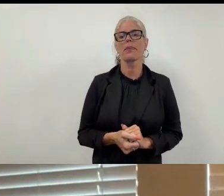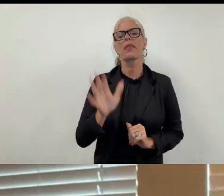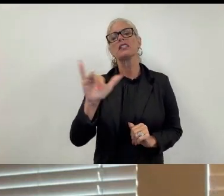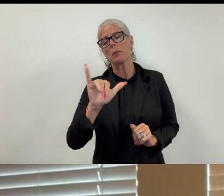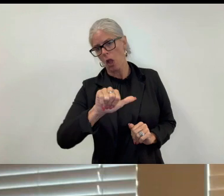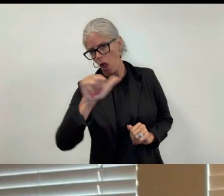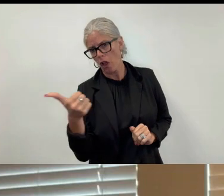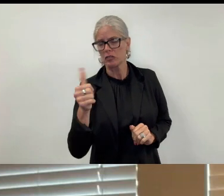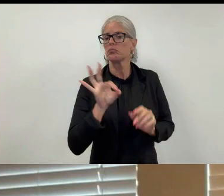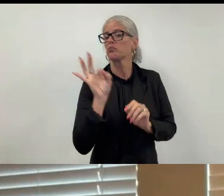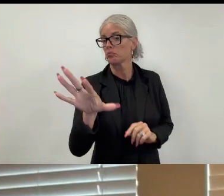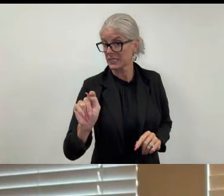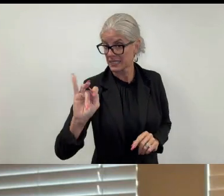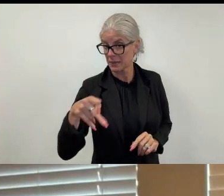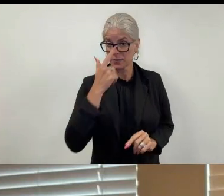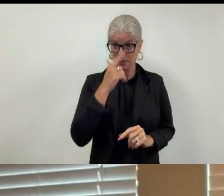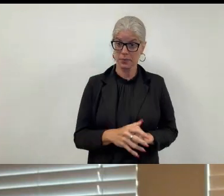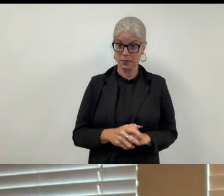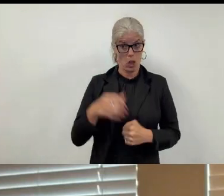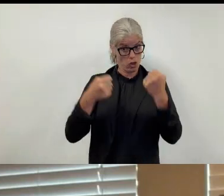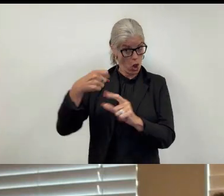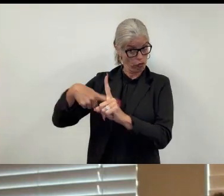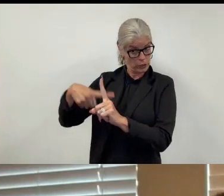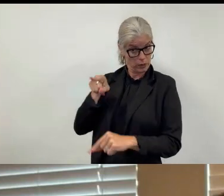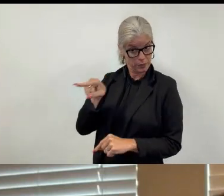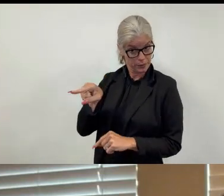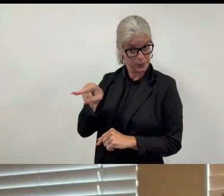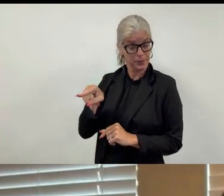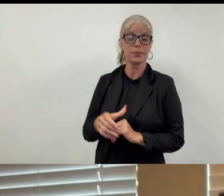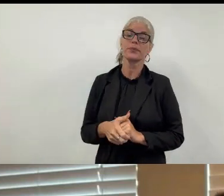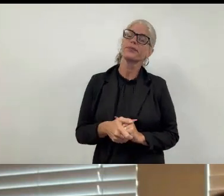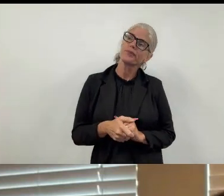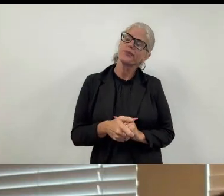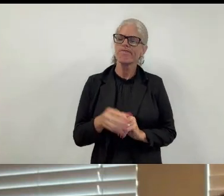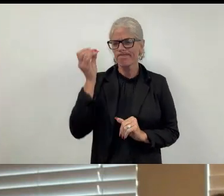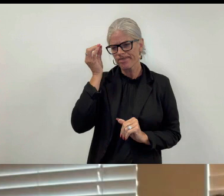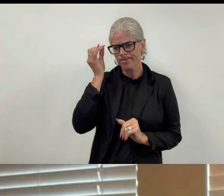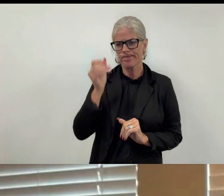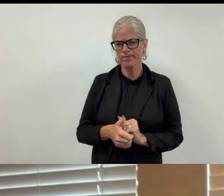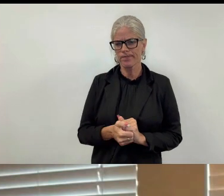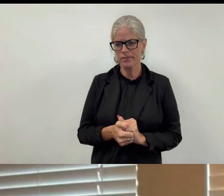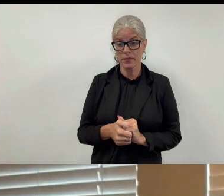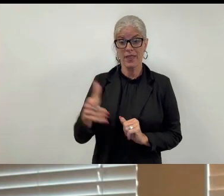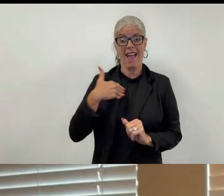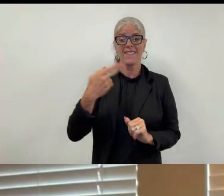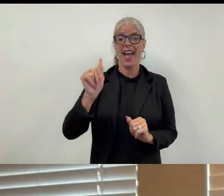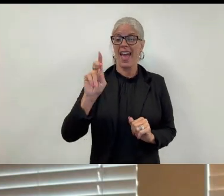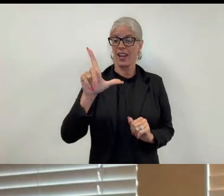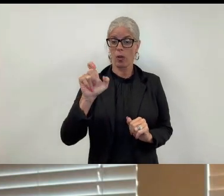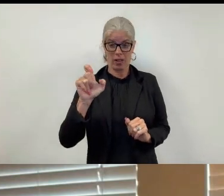so long as it's affordable. And then another piece or tip that I'll share with the car rental aspect is